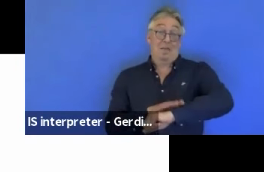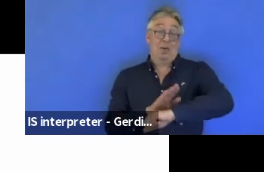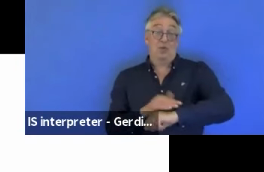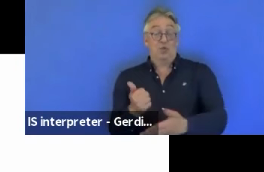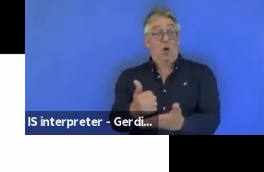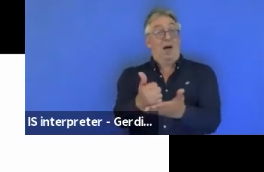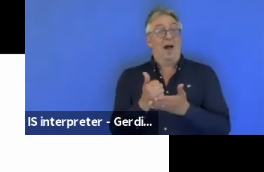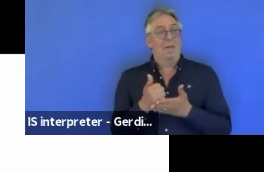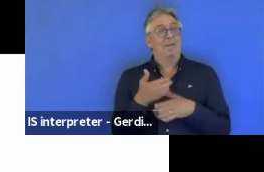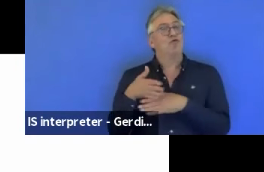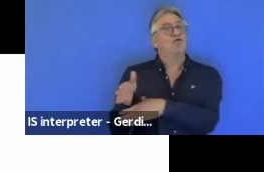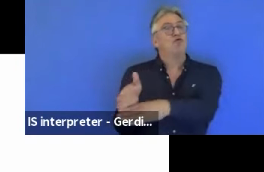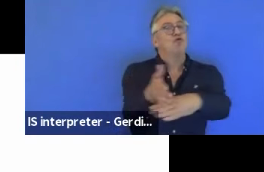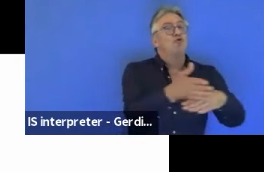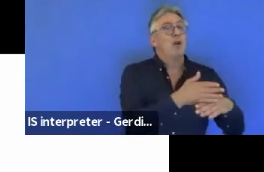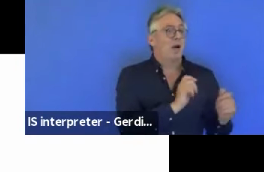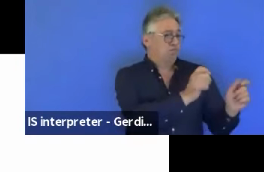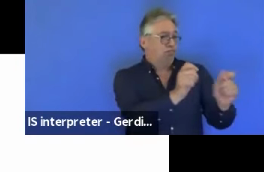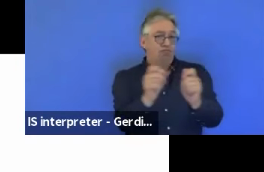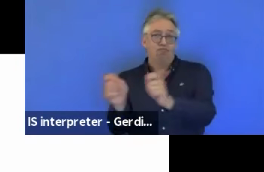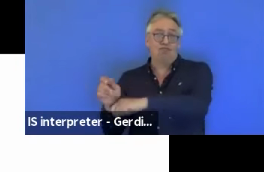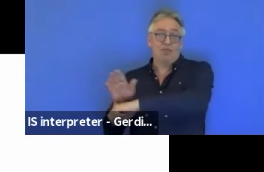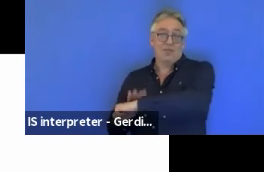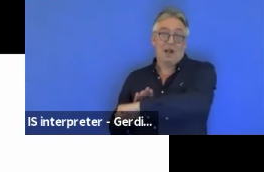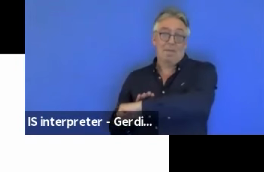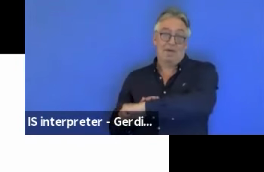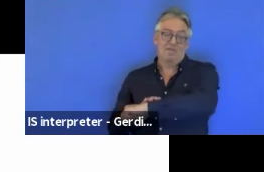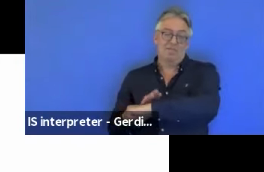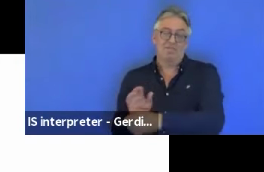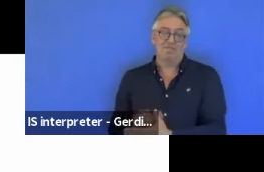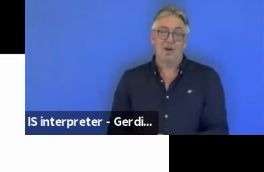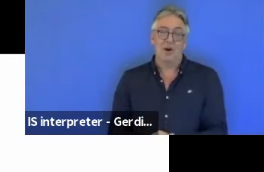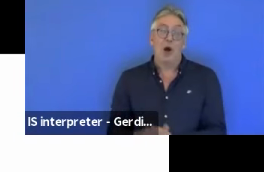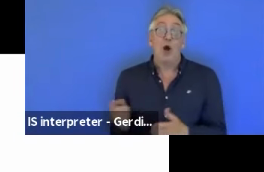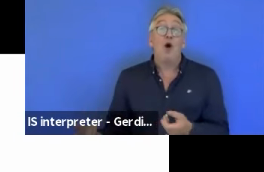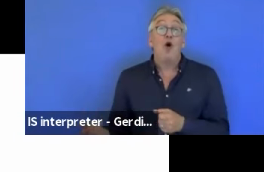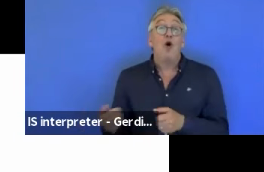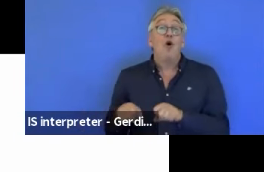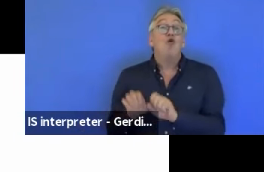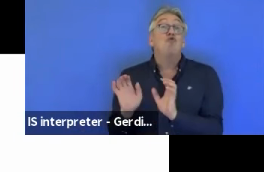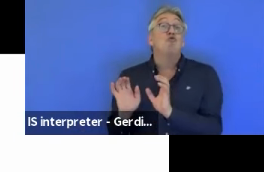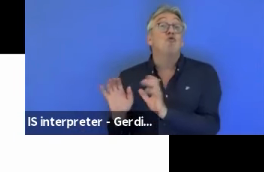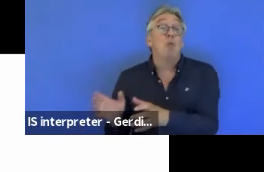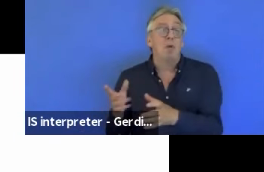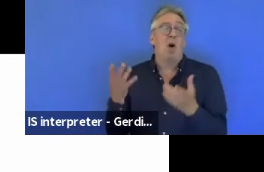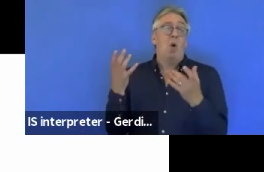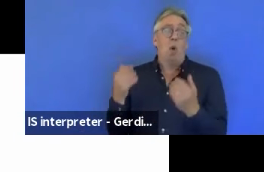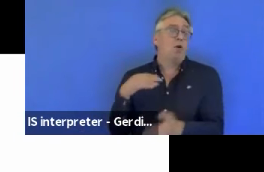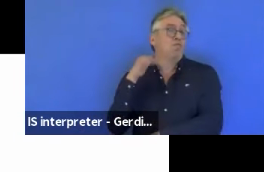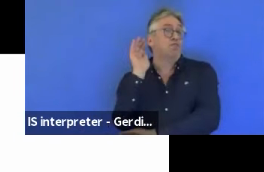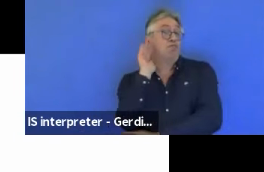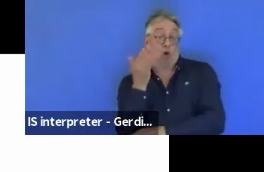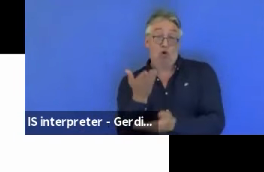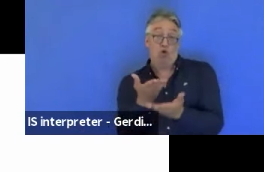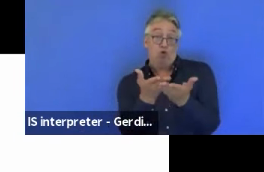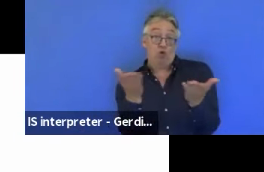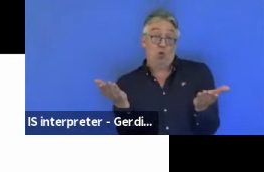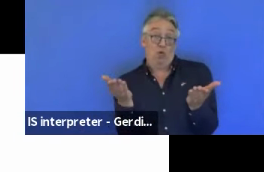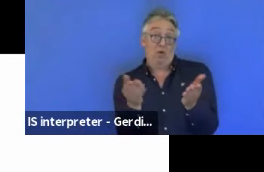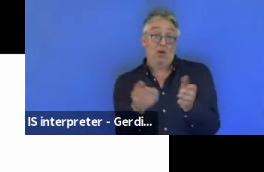airtime. We really want to, especially in our breakout rooms, give our participants time to talk. Also help us be